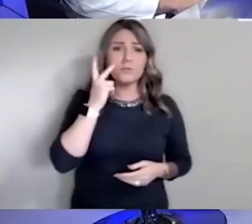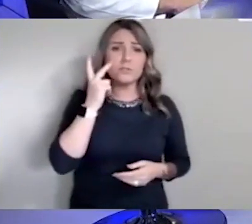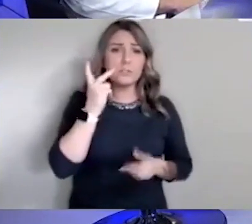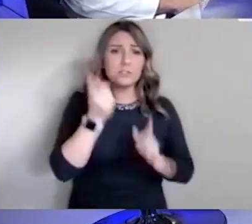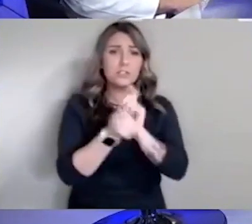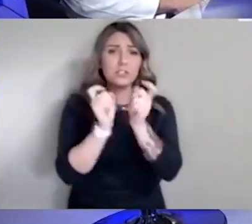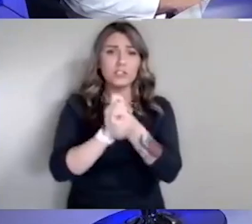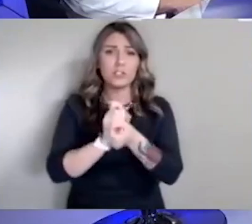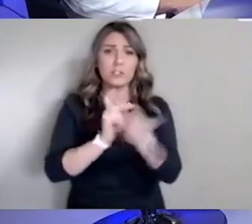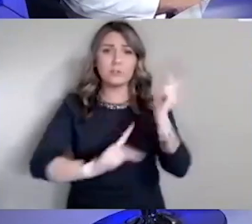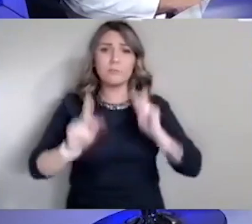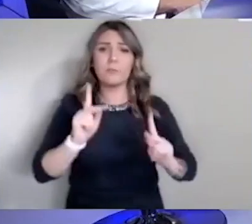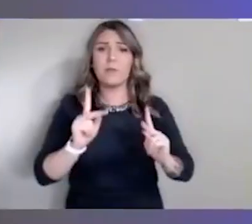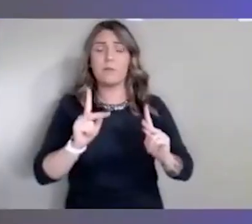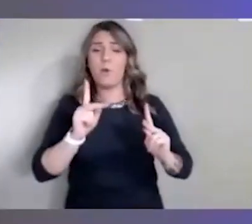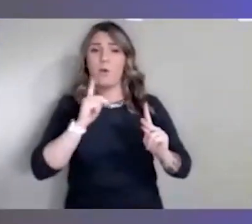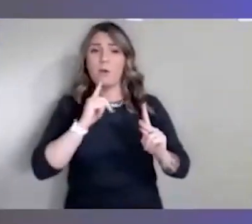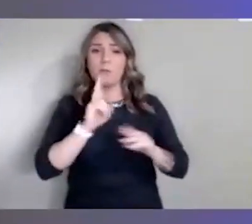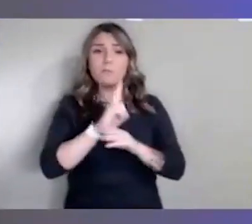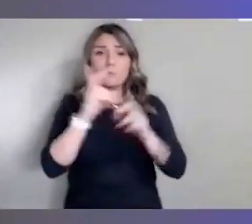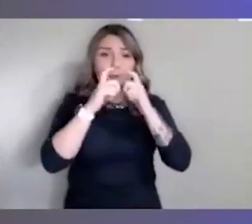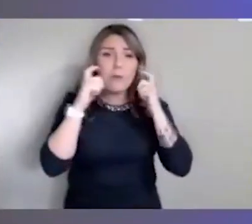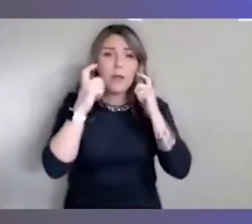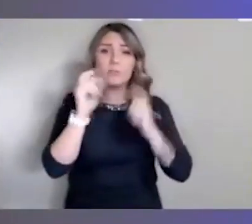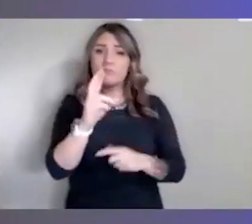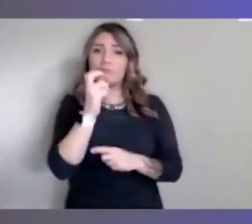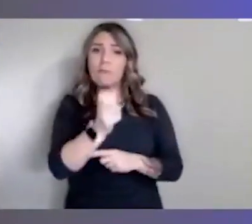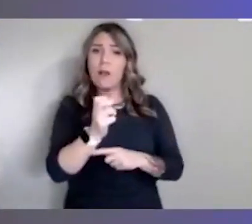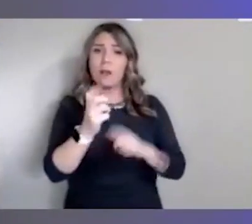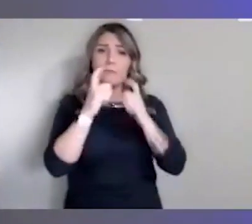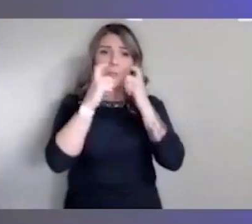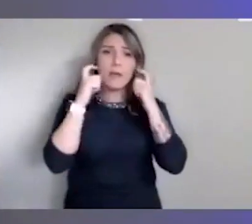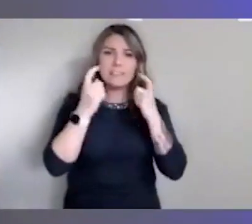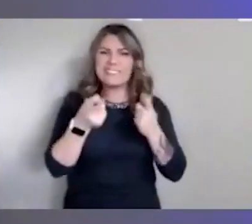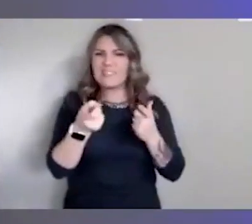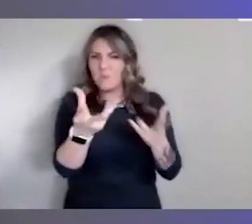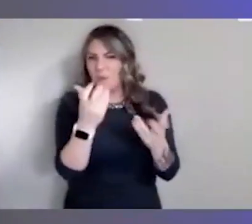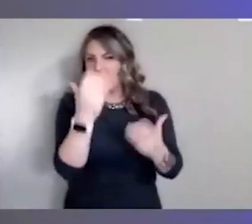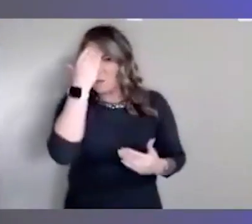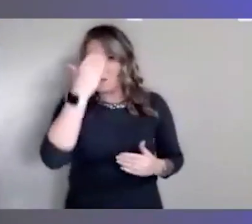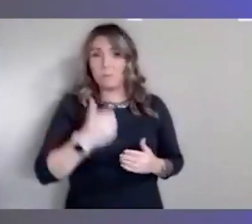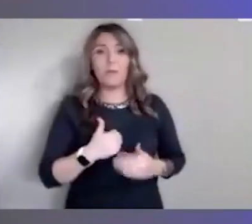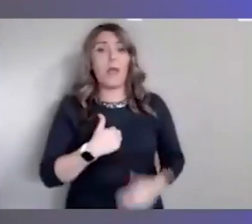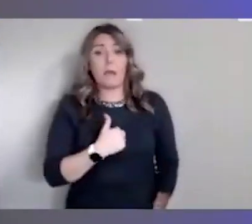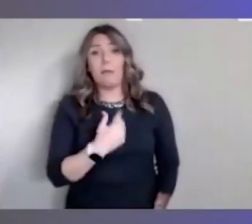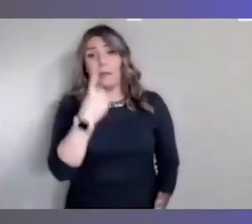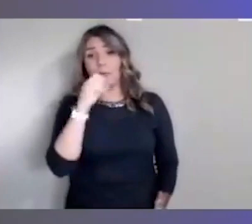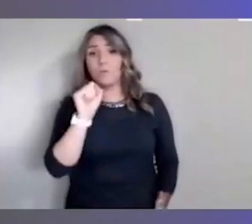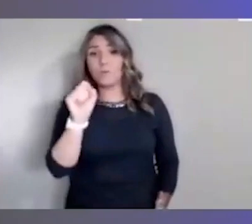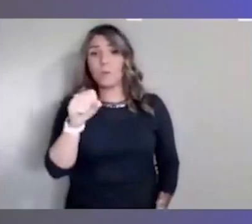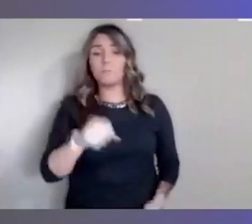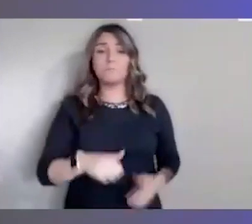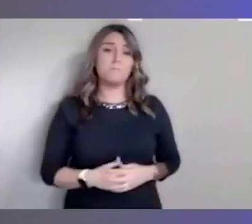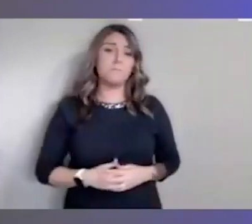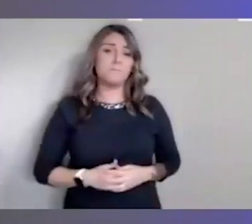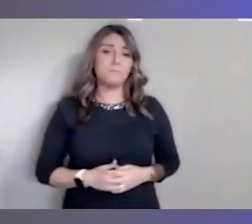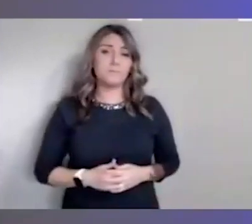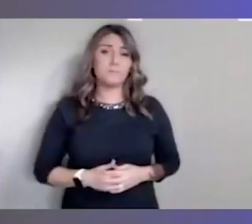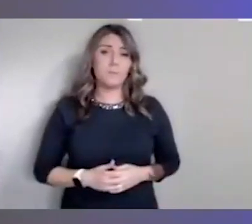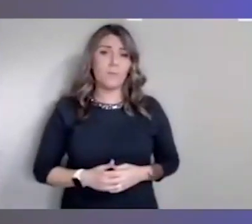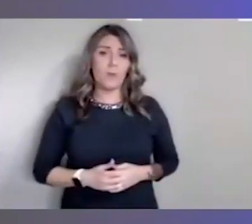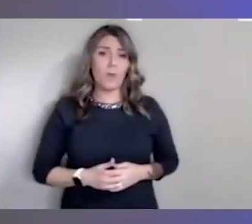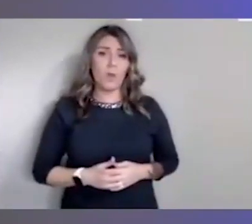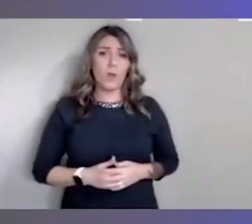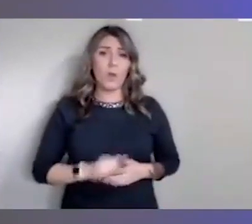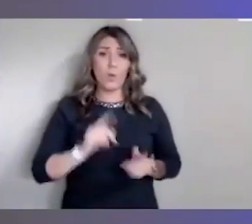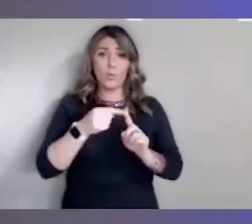or unmasking? He just wants to know. I think so. In fact, I would say that once the CDC